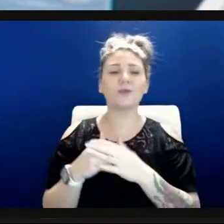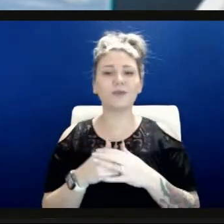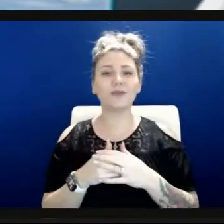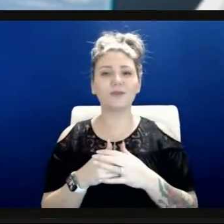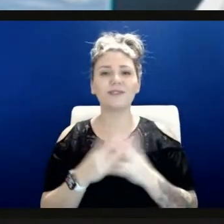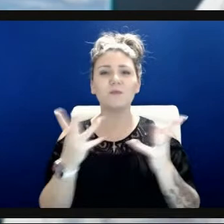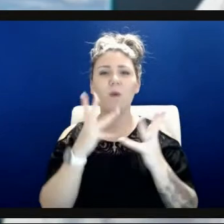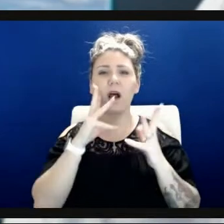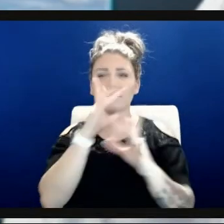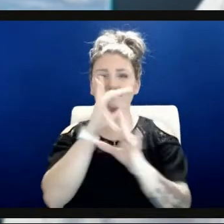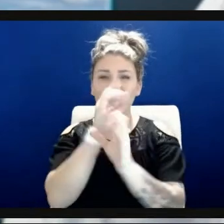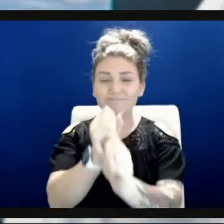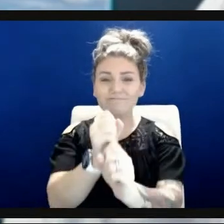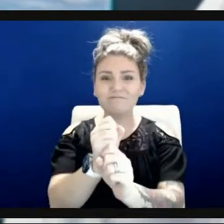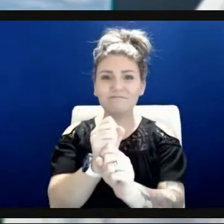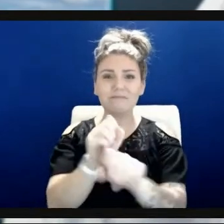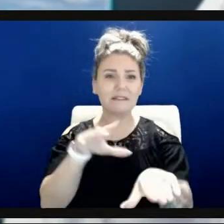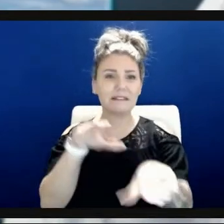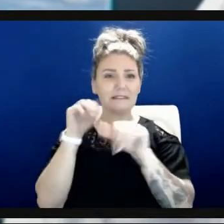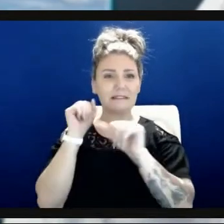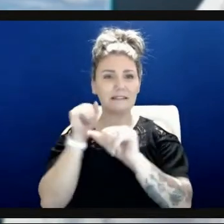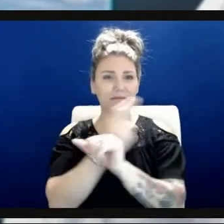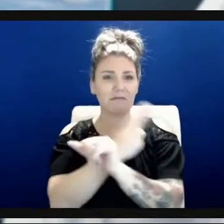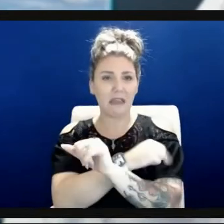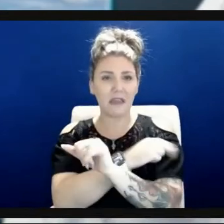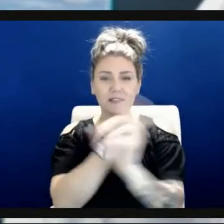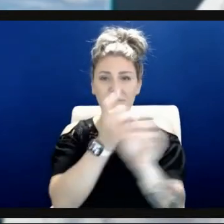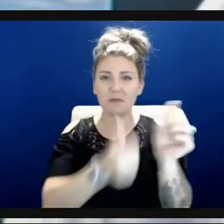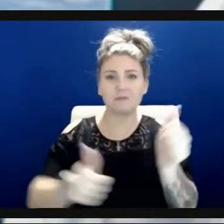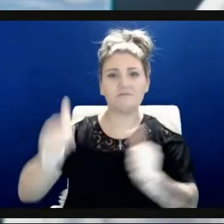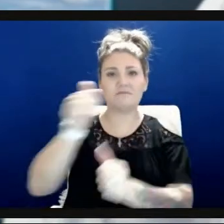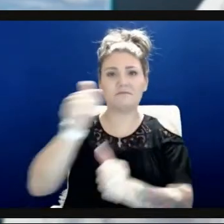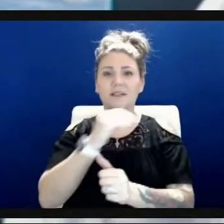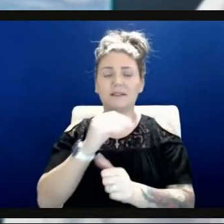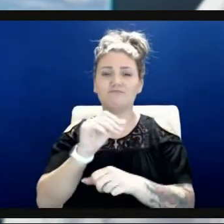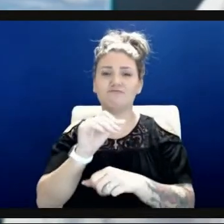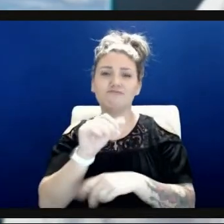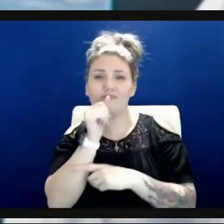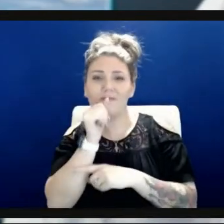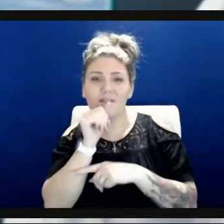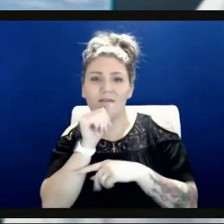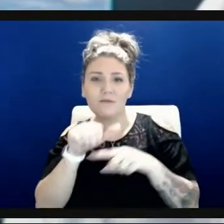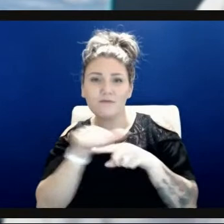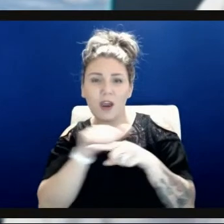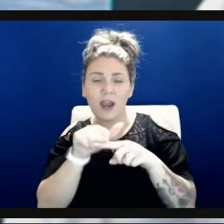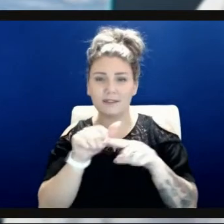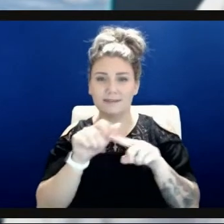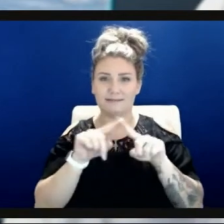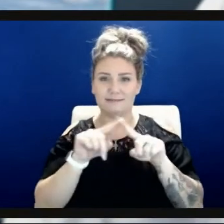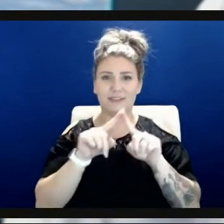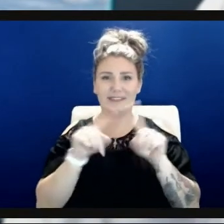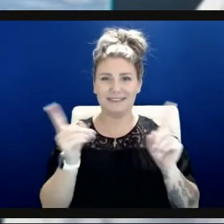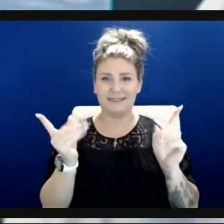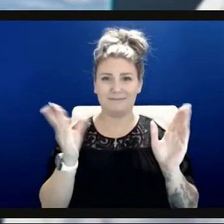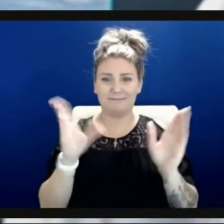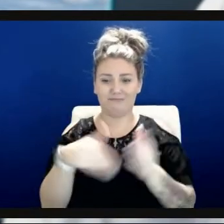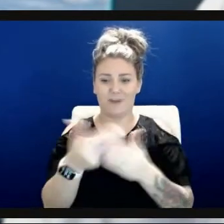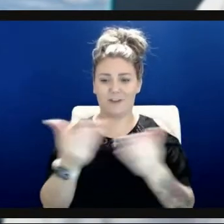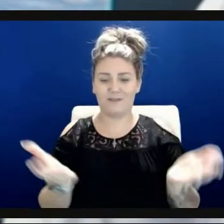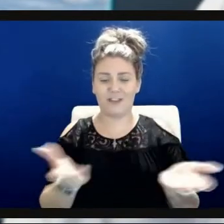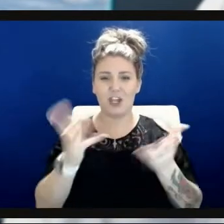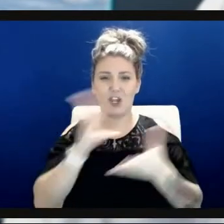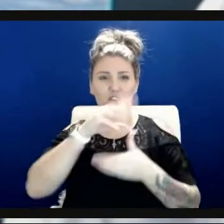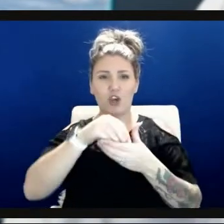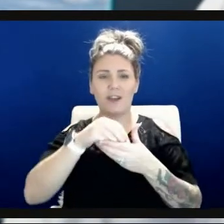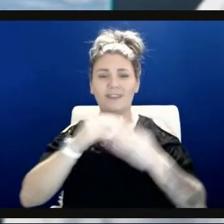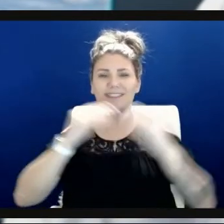to leave hospital administration and private practice and come here, was to be engaged in the teaching of the next